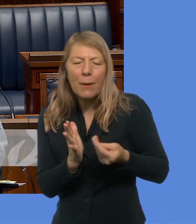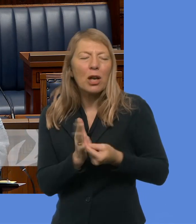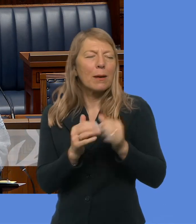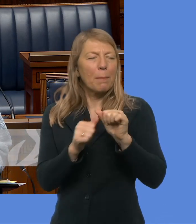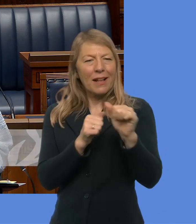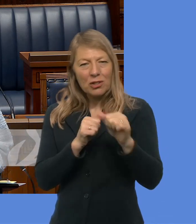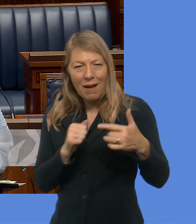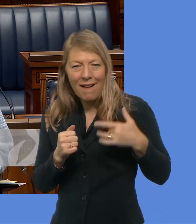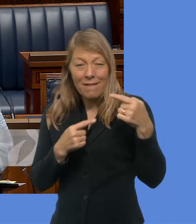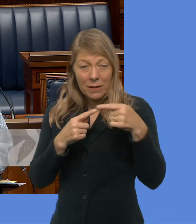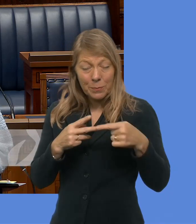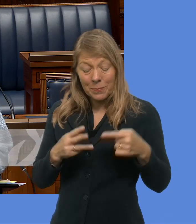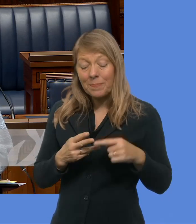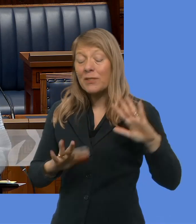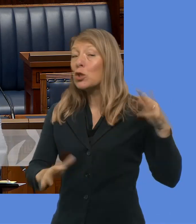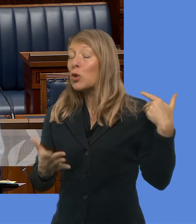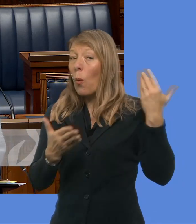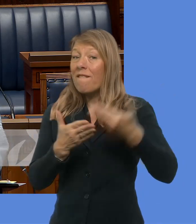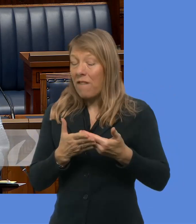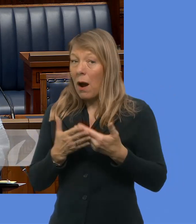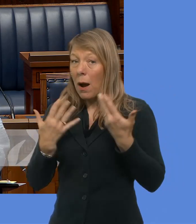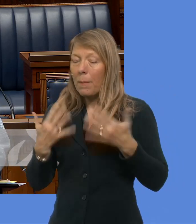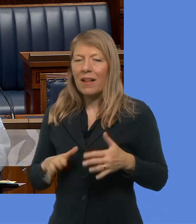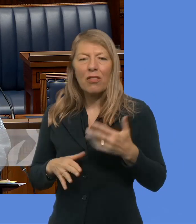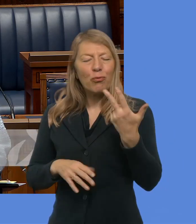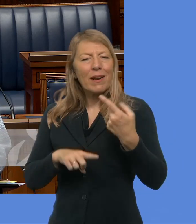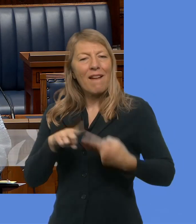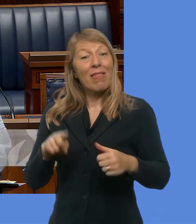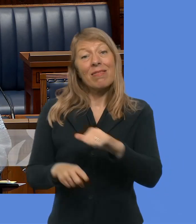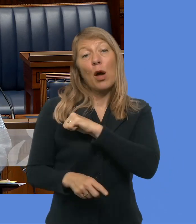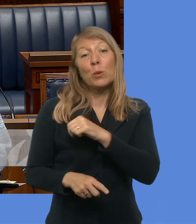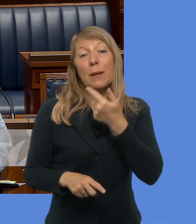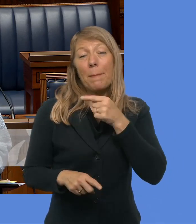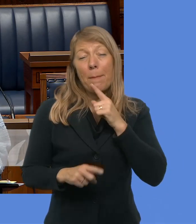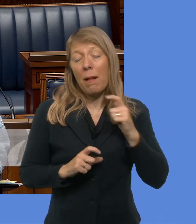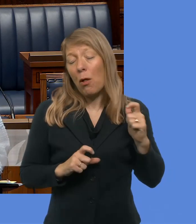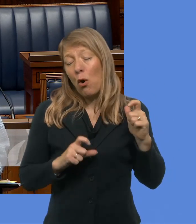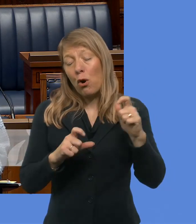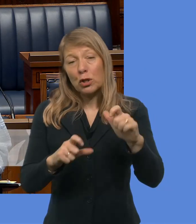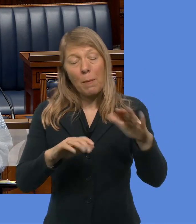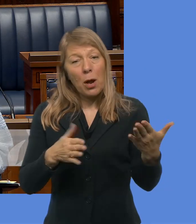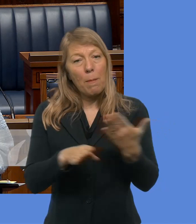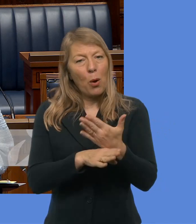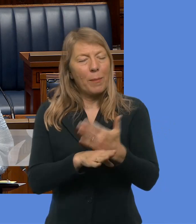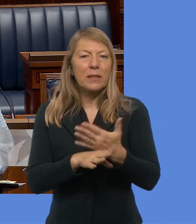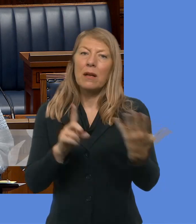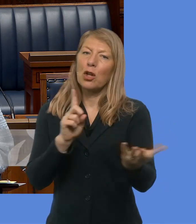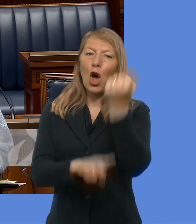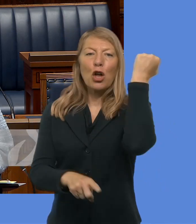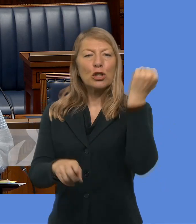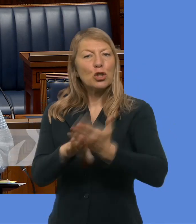notice include 3,500 people who were long-term unemployed or disadvantaged in the labour market have gained